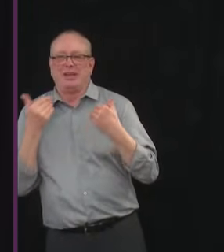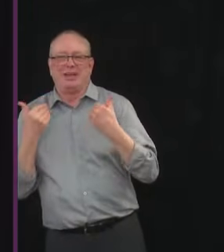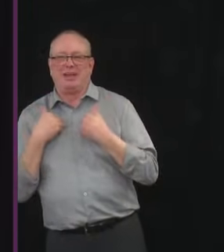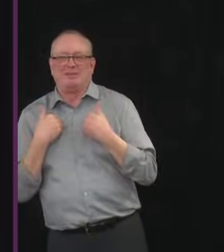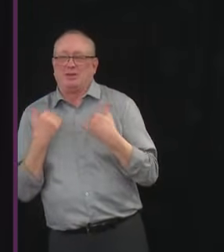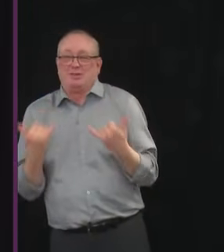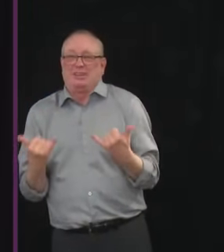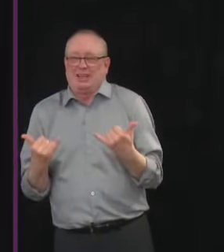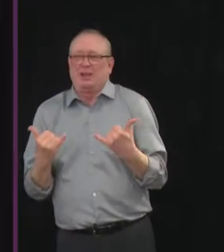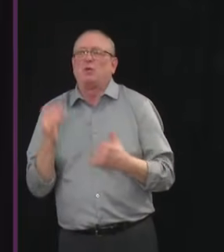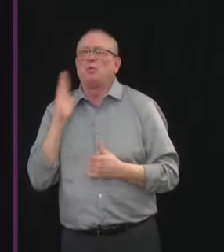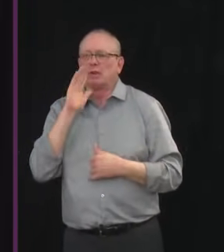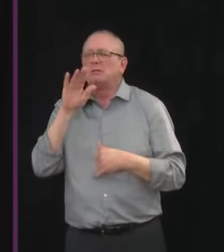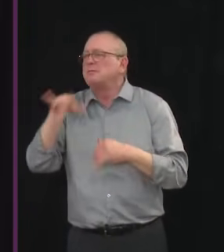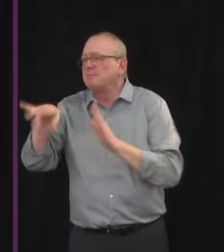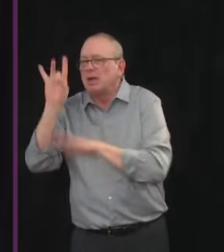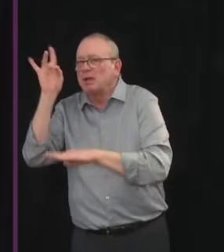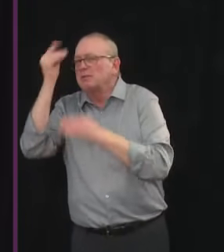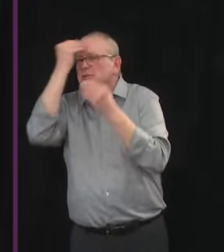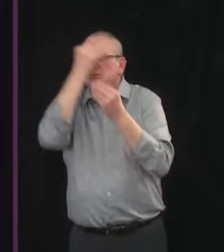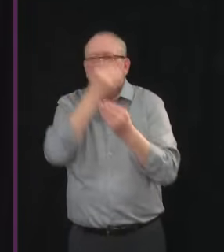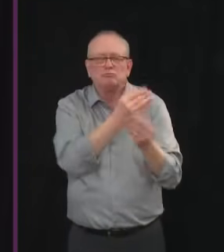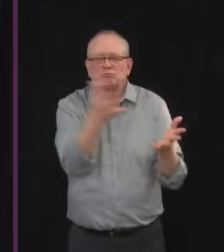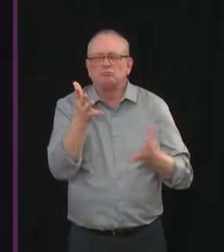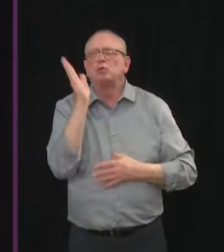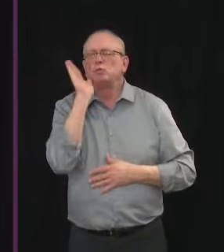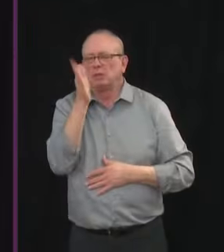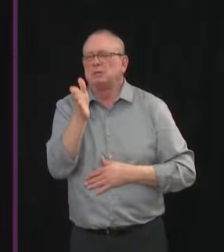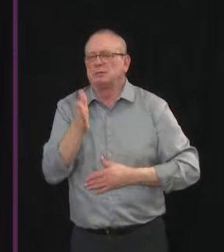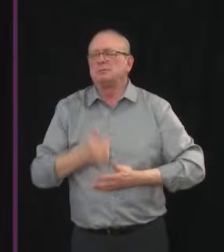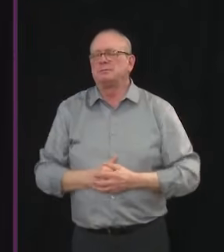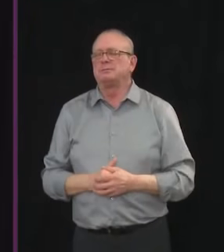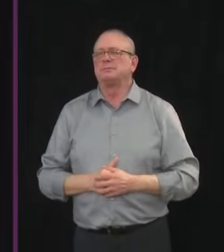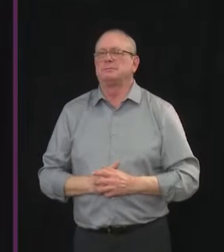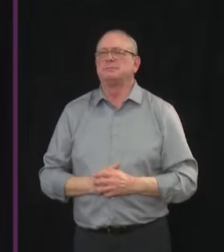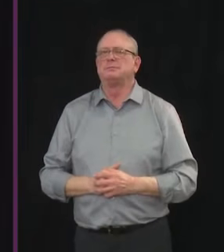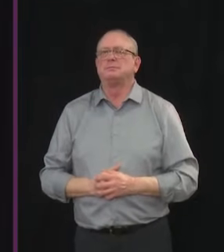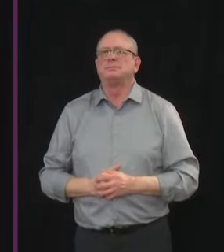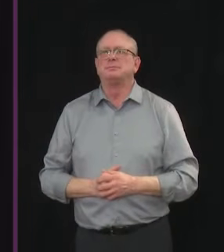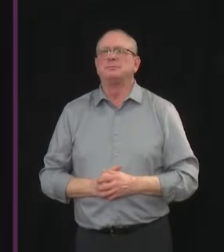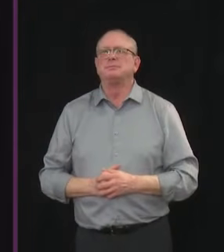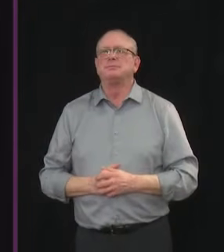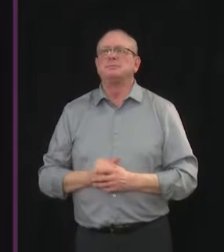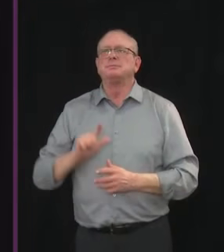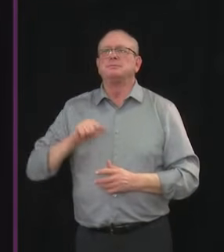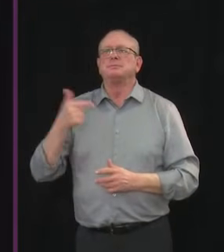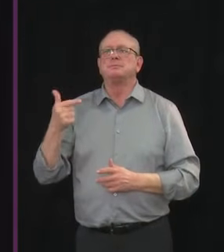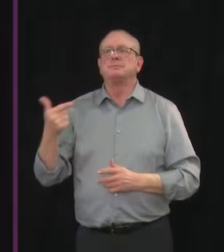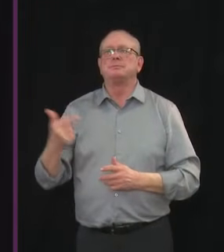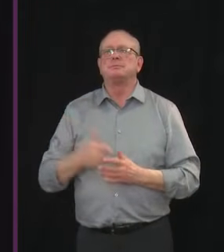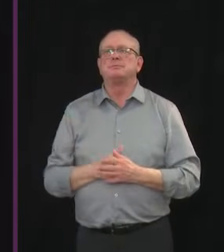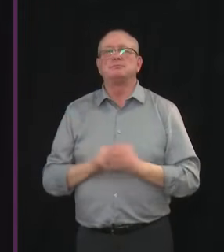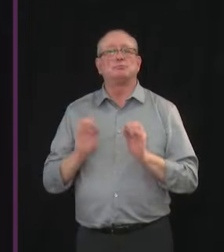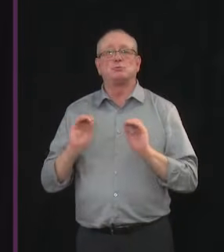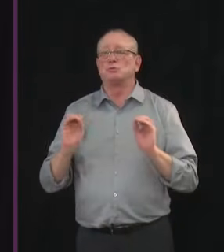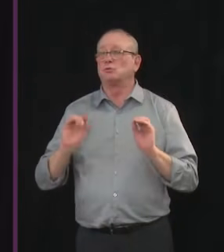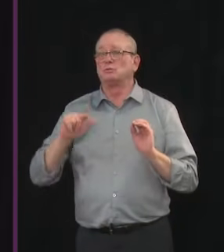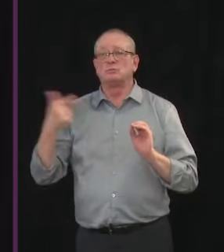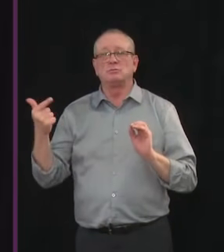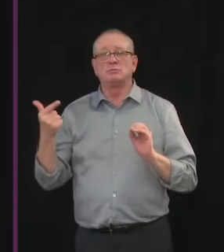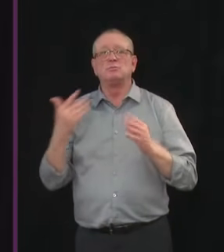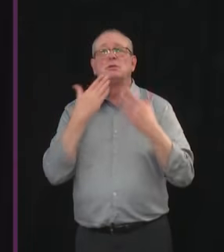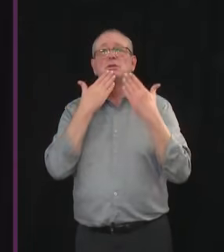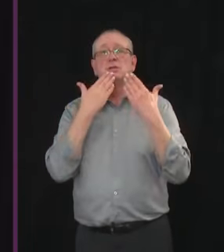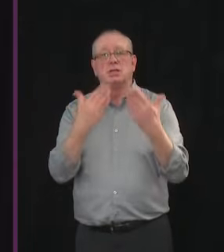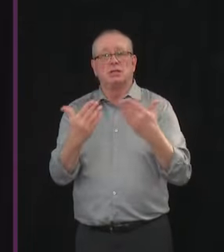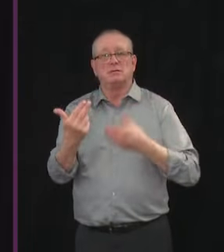Operator, could you put through the next caller, please? Thank you. There are no further questions in queue. All